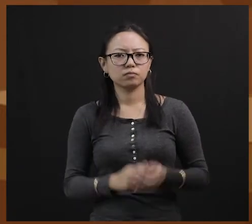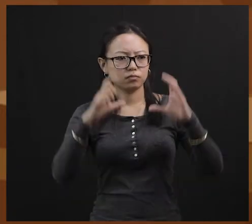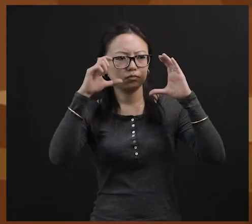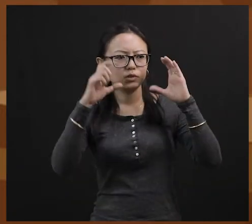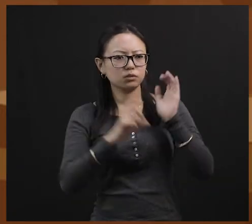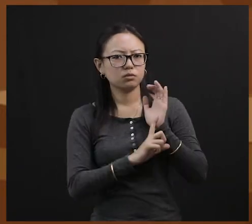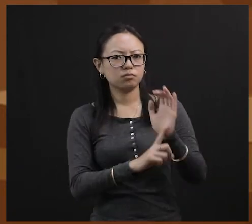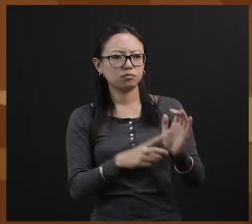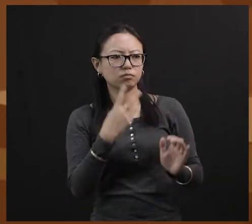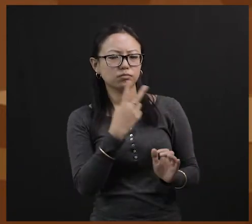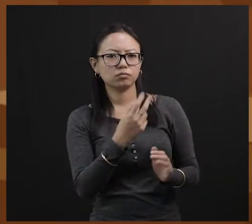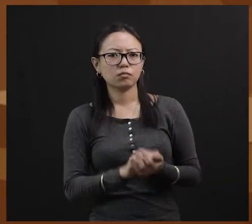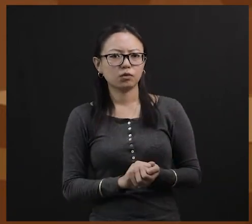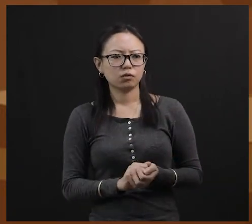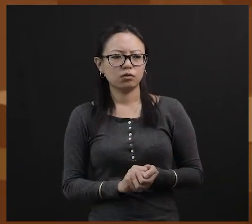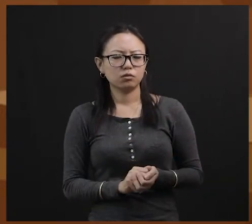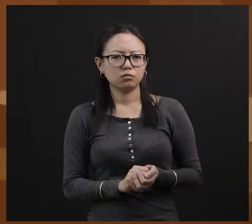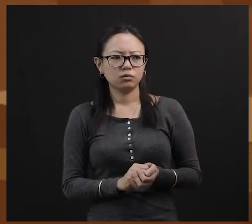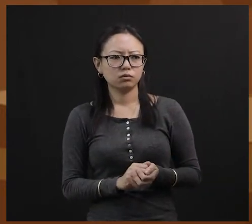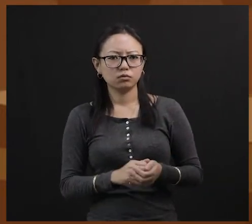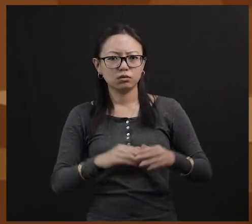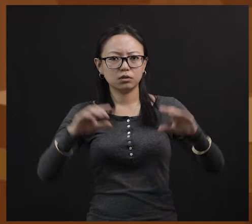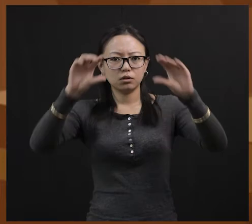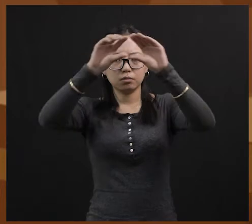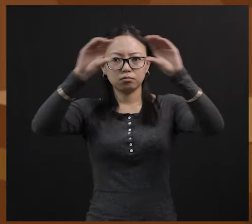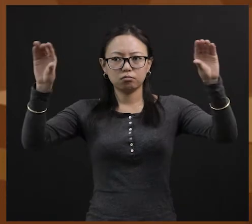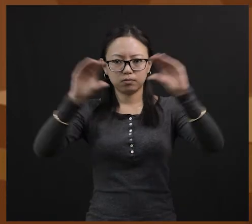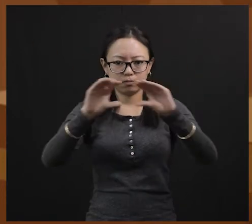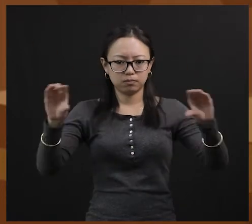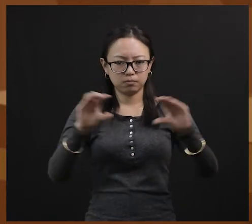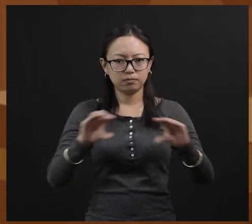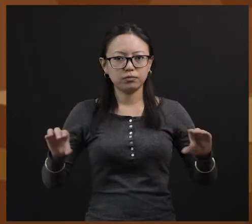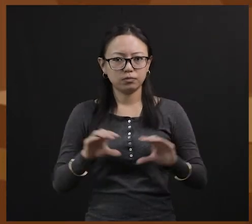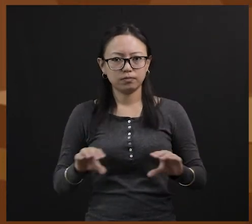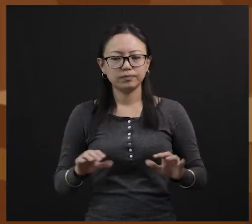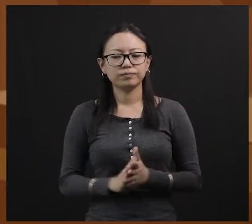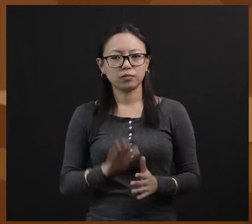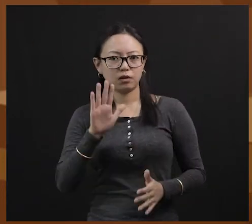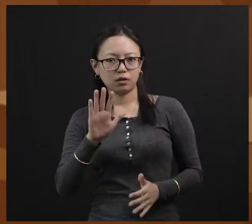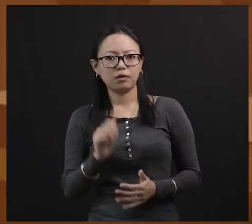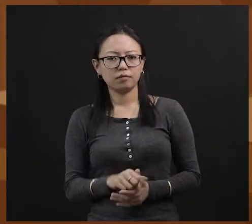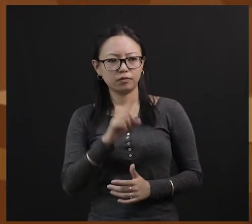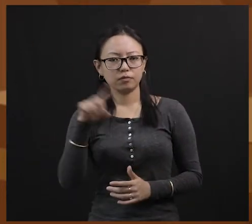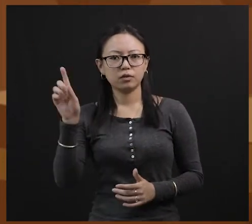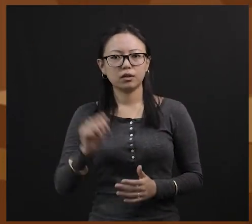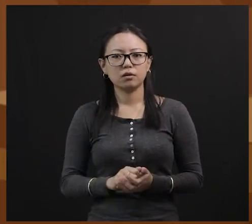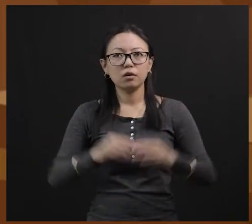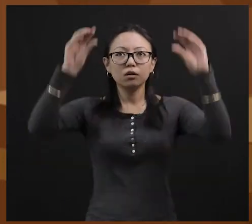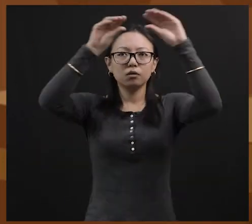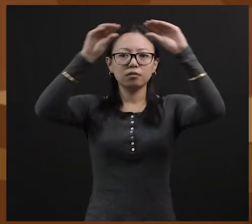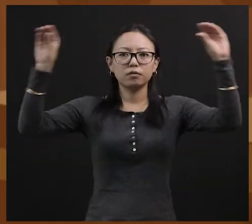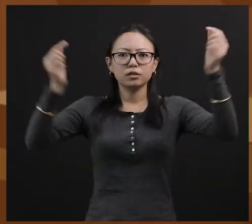in the upper part, you will find the green grasses. If you remove these green grasses, what will you